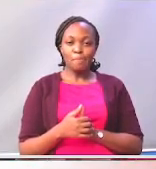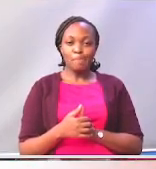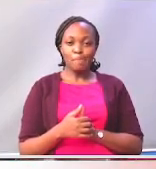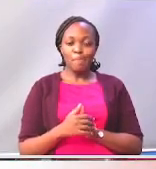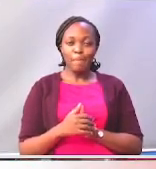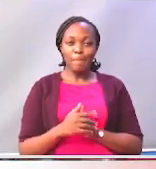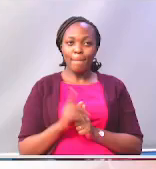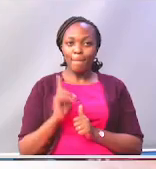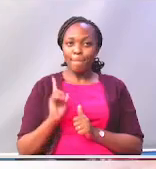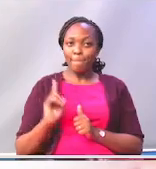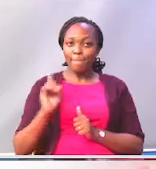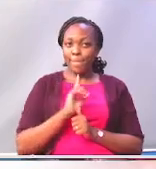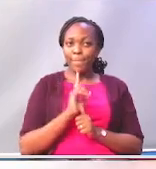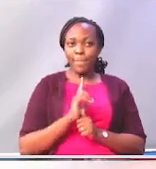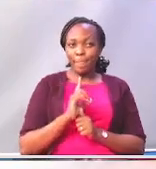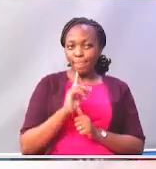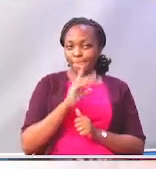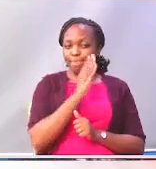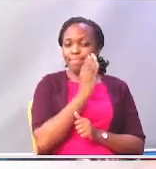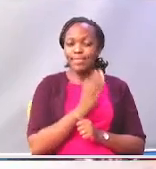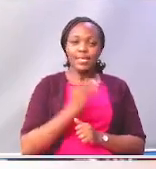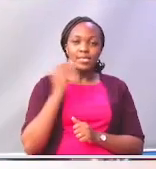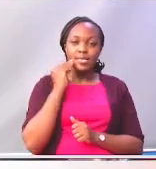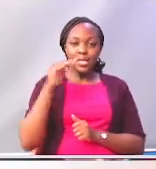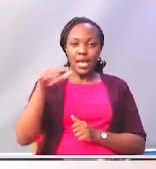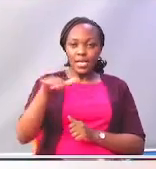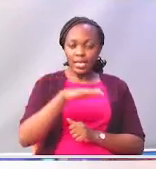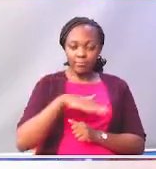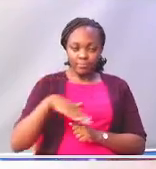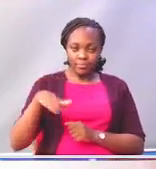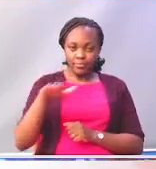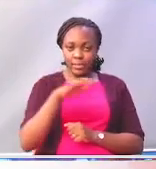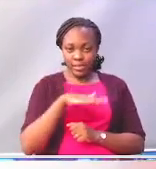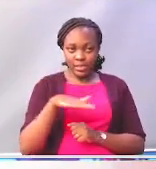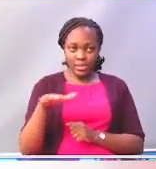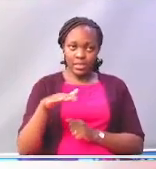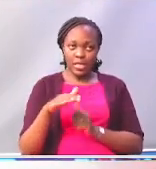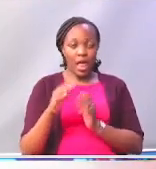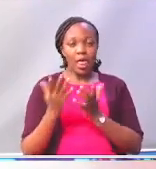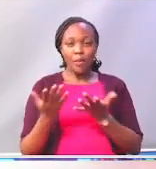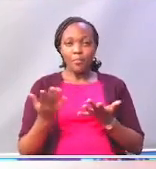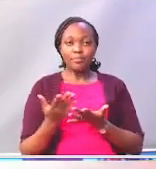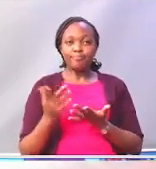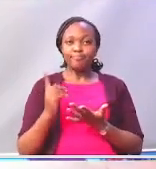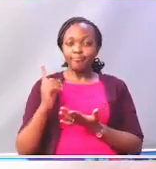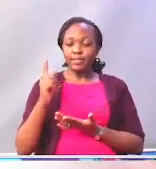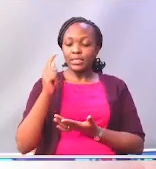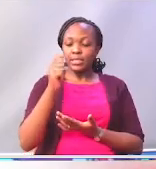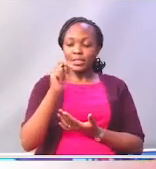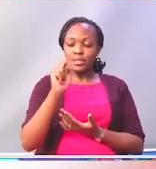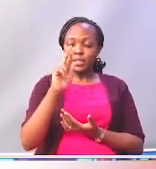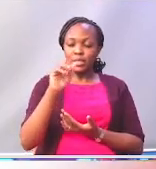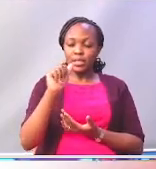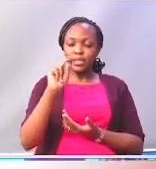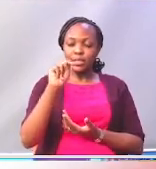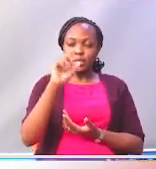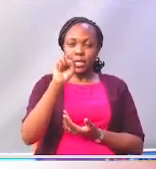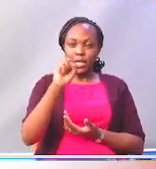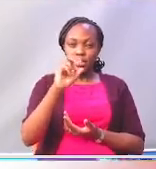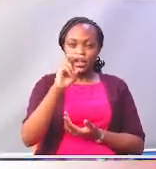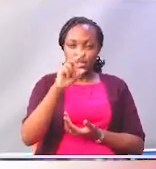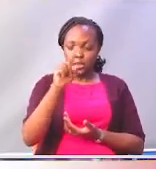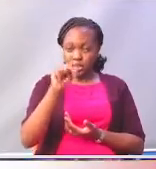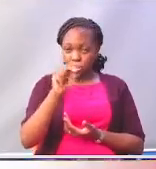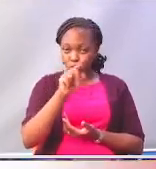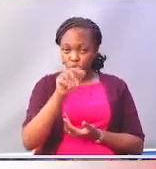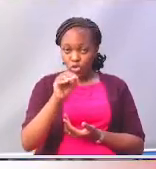Kenyatta Stadium in Trans Nzoia County that played host to homecoming ceremony of former Rift Valley Regional Commissioner George Natembeya was turned